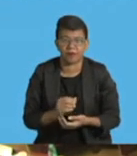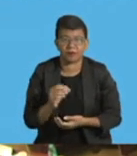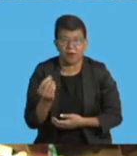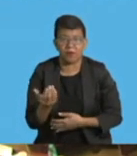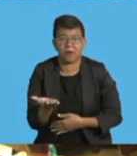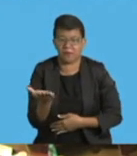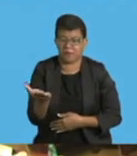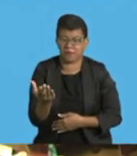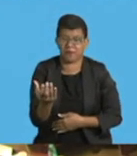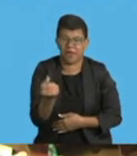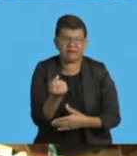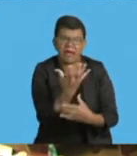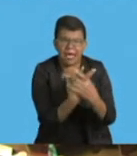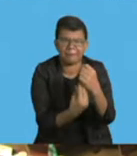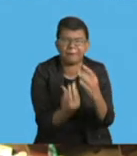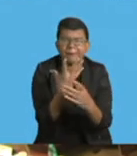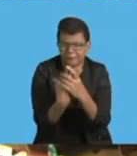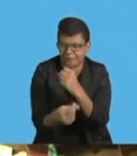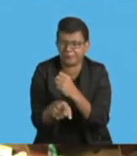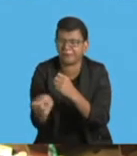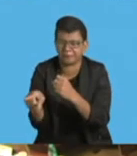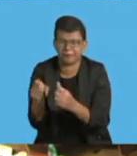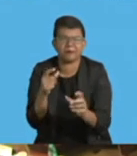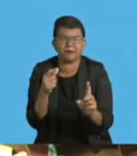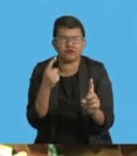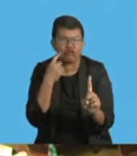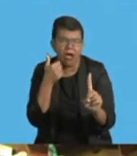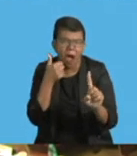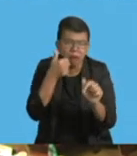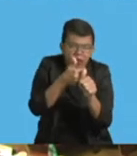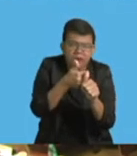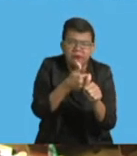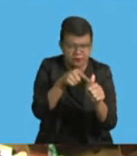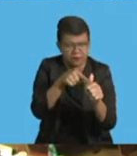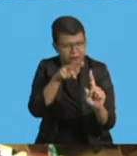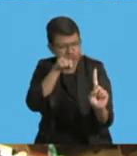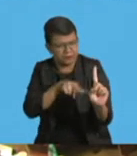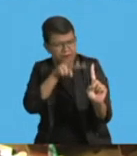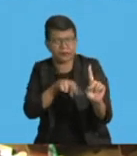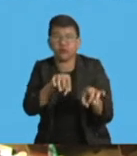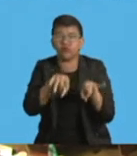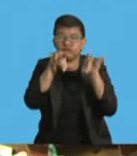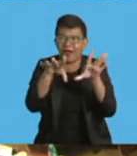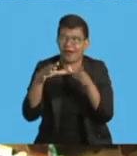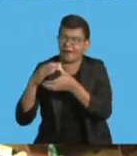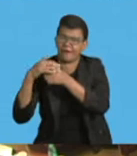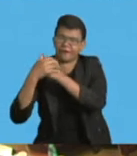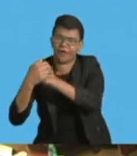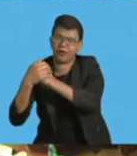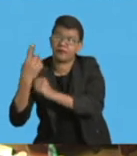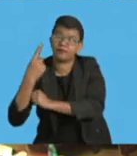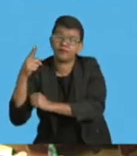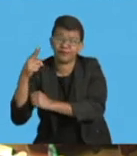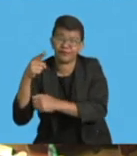in approach and perspective between our Australian friends and those of us in the islands about the urgent need